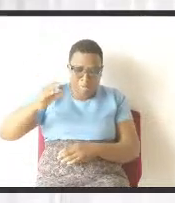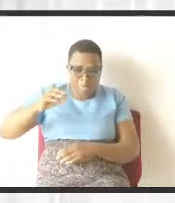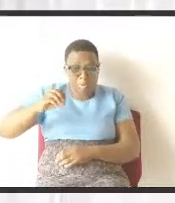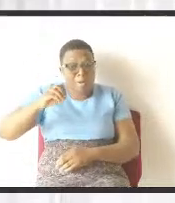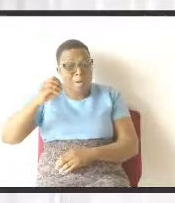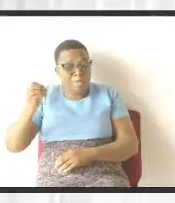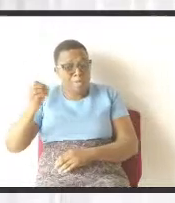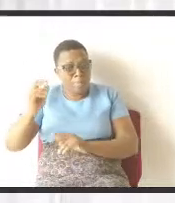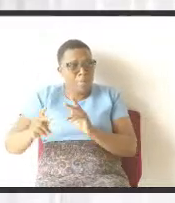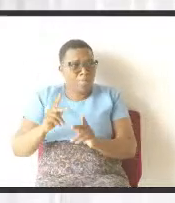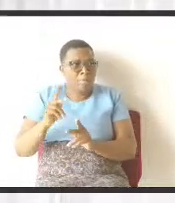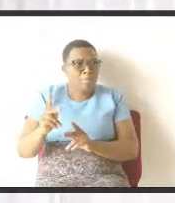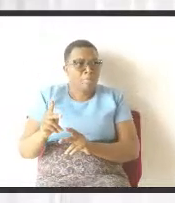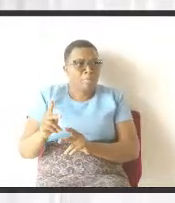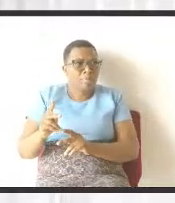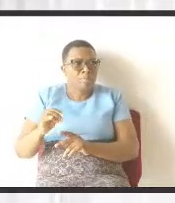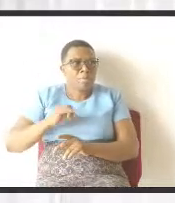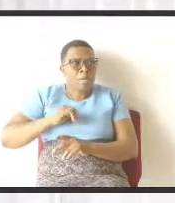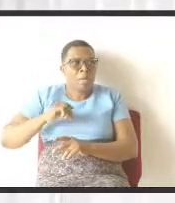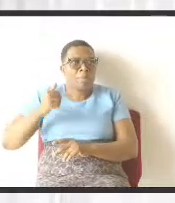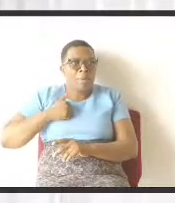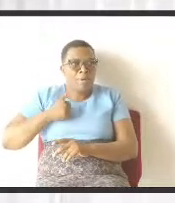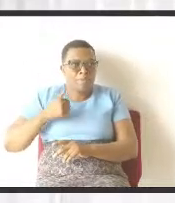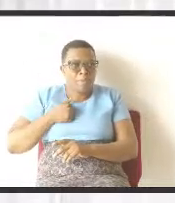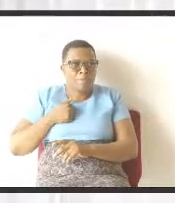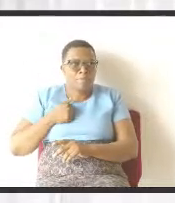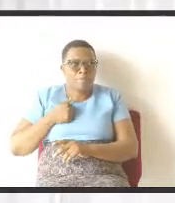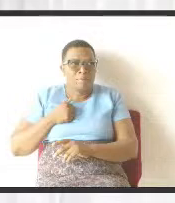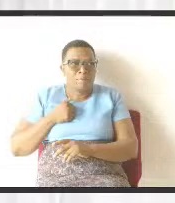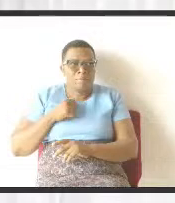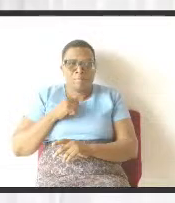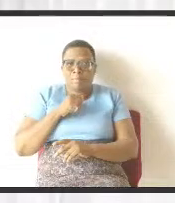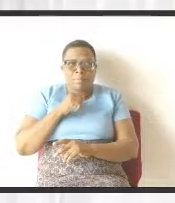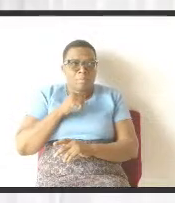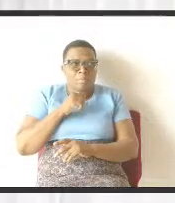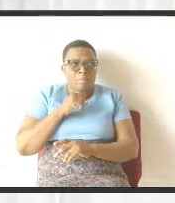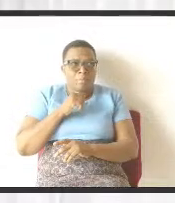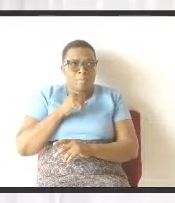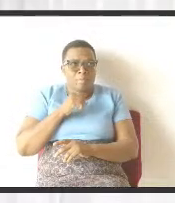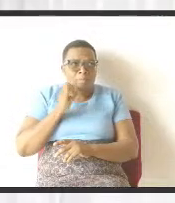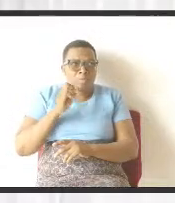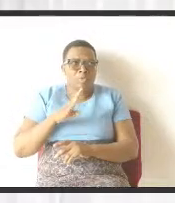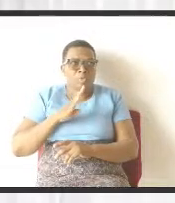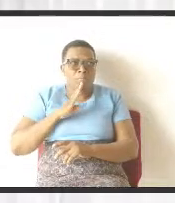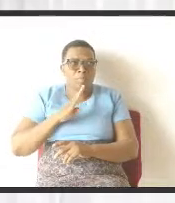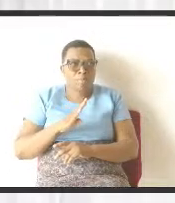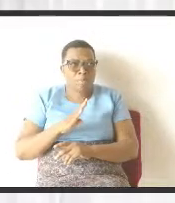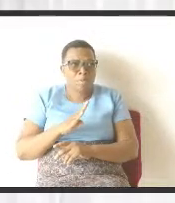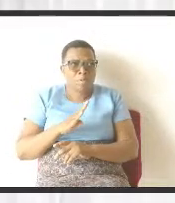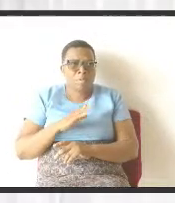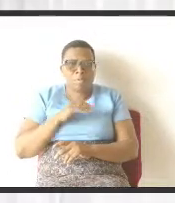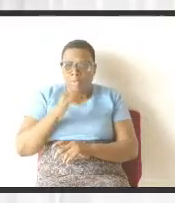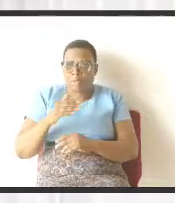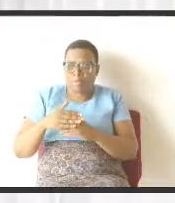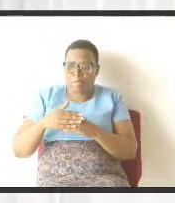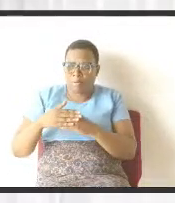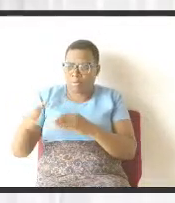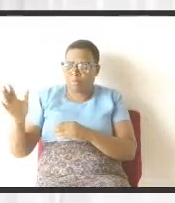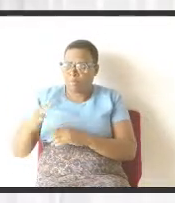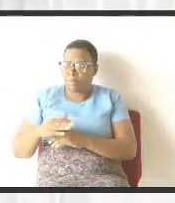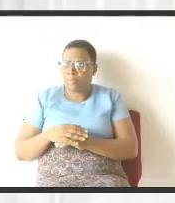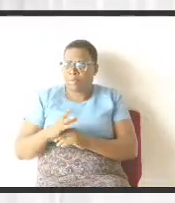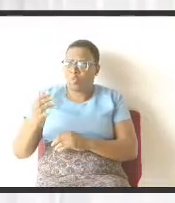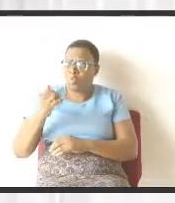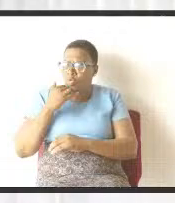others, I myself should be a cast away. A